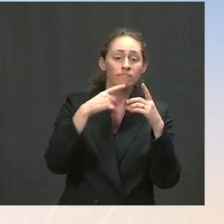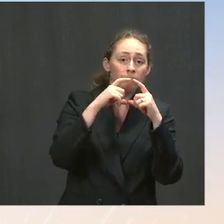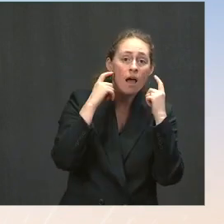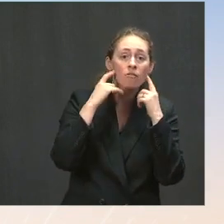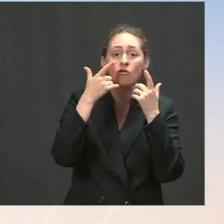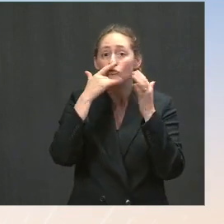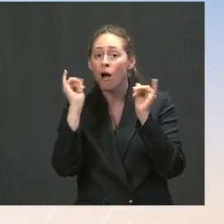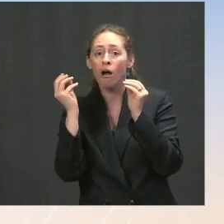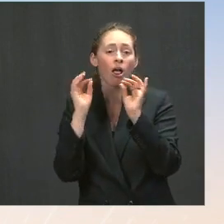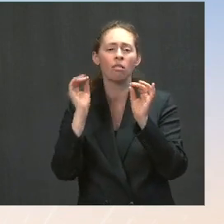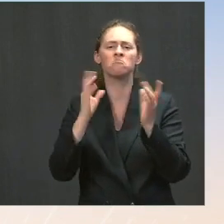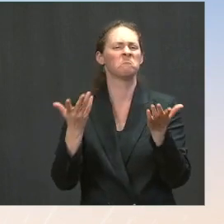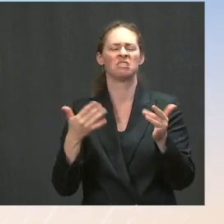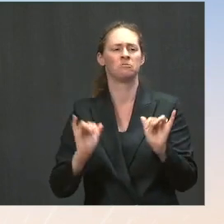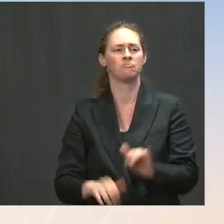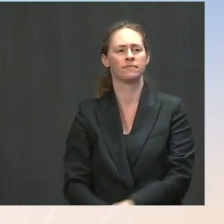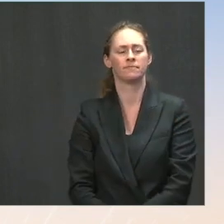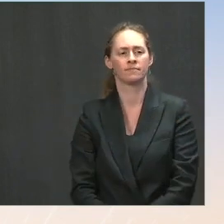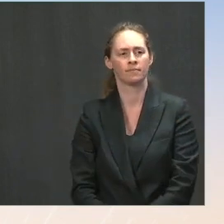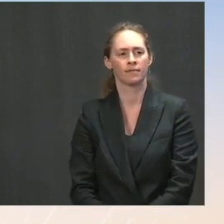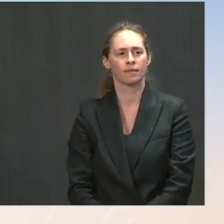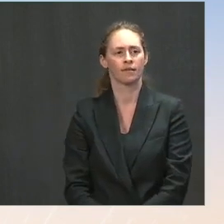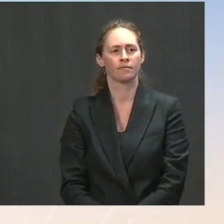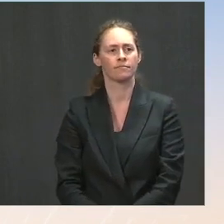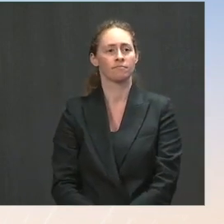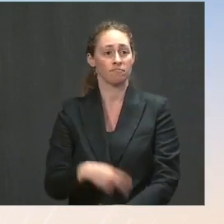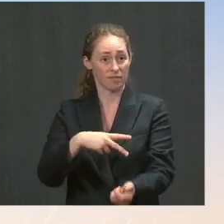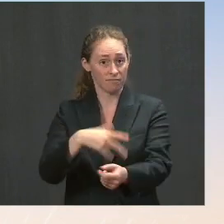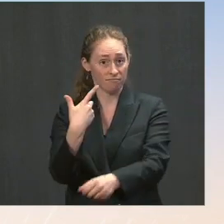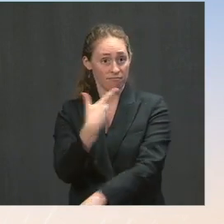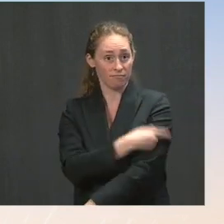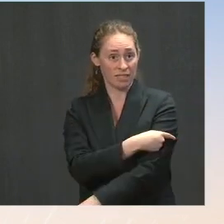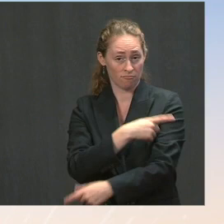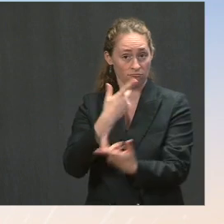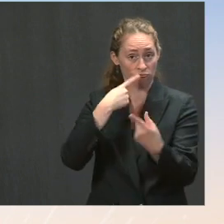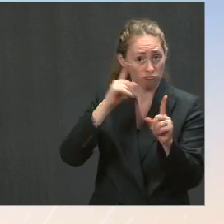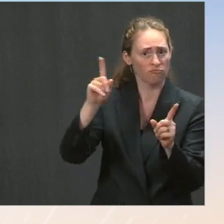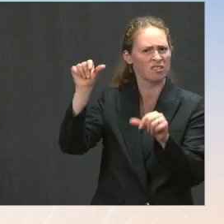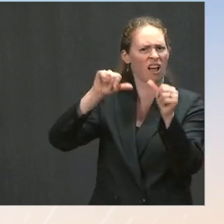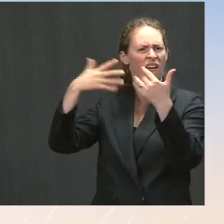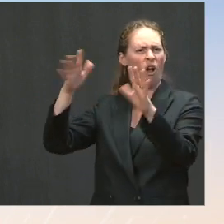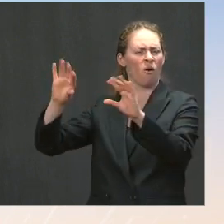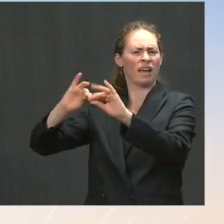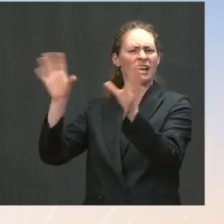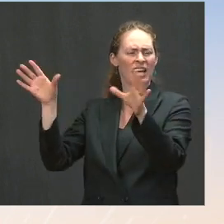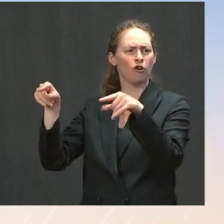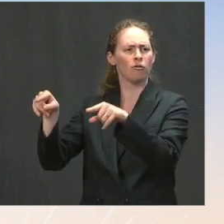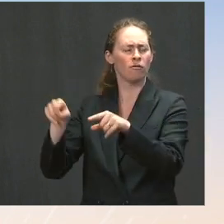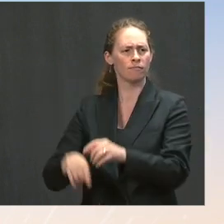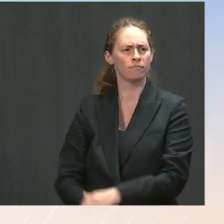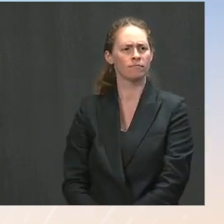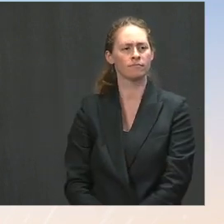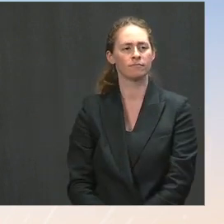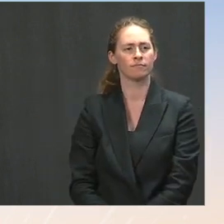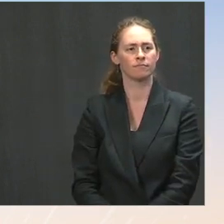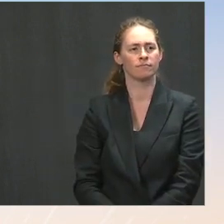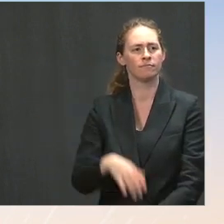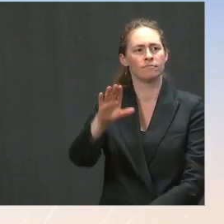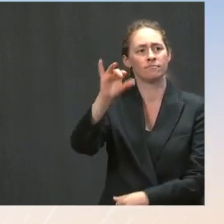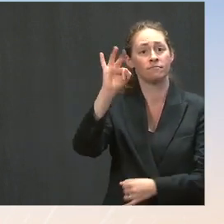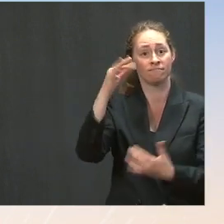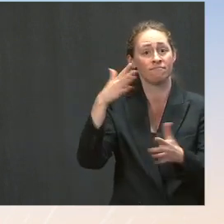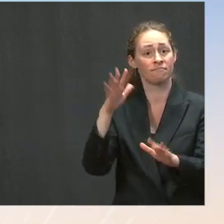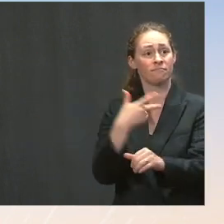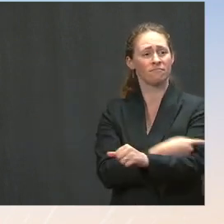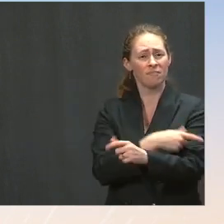work, which this sign says that they do. Then why do people who have had the vaccine need to now wear masks, the same as people